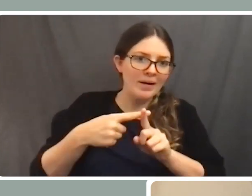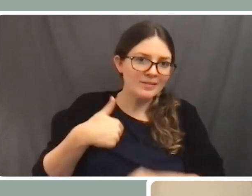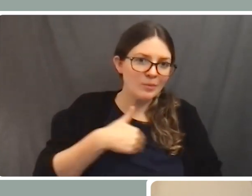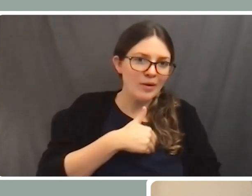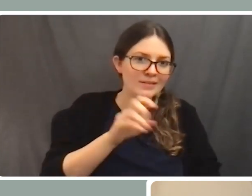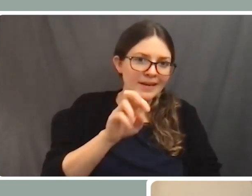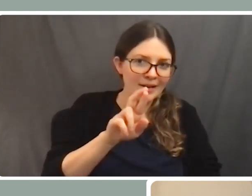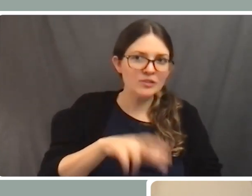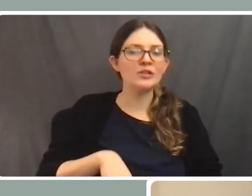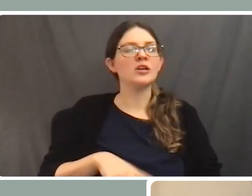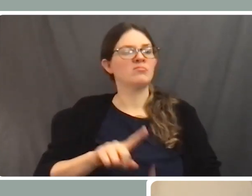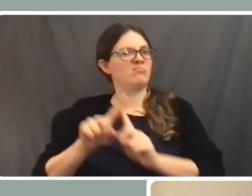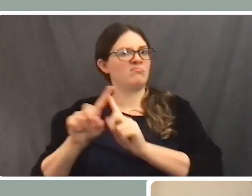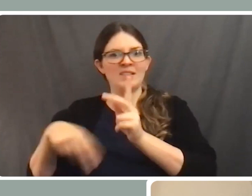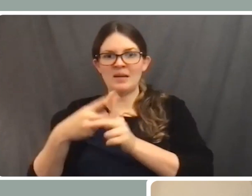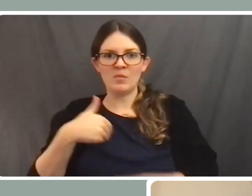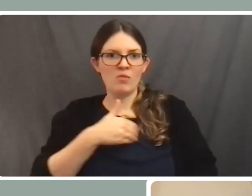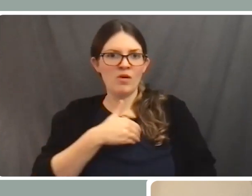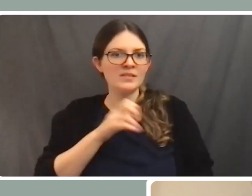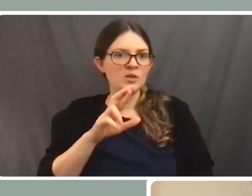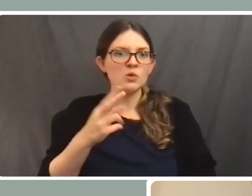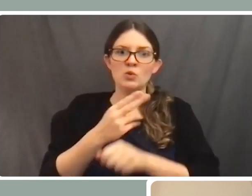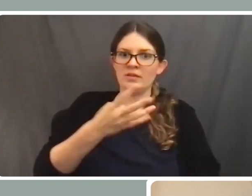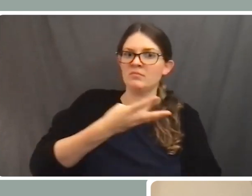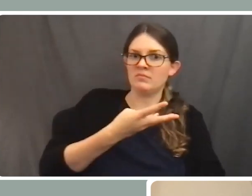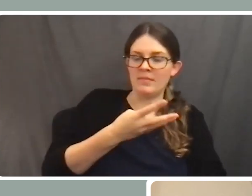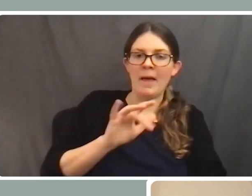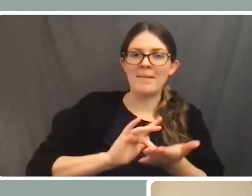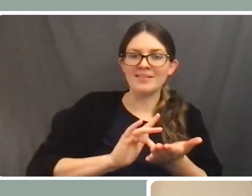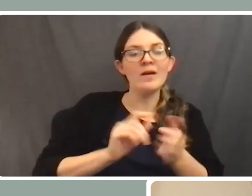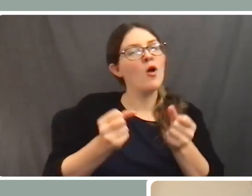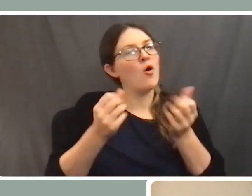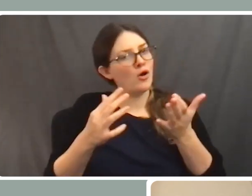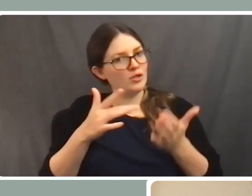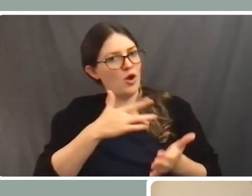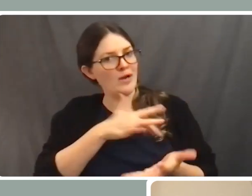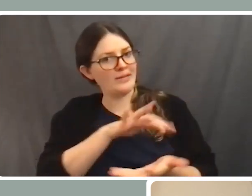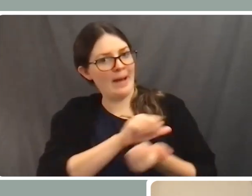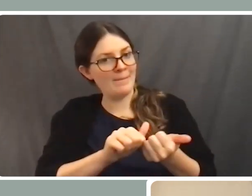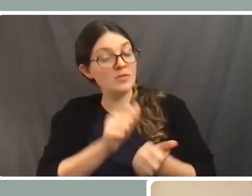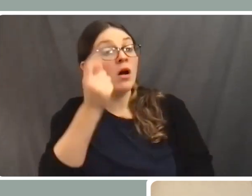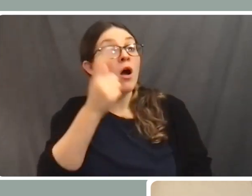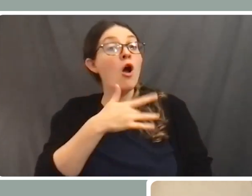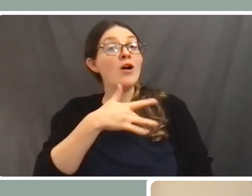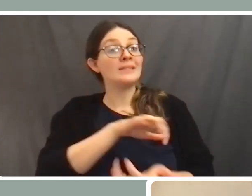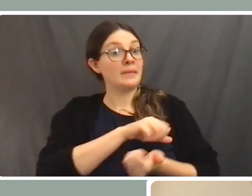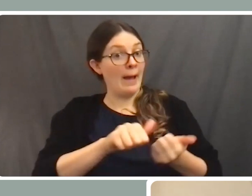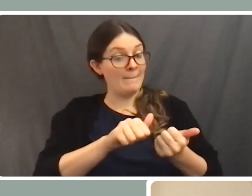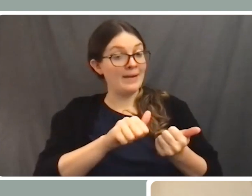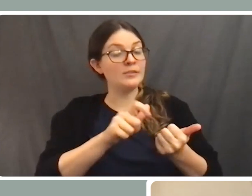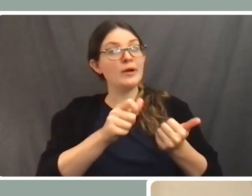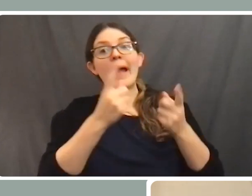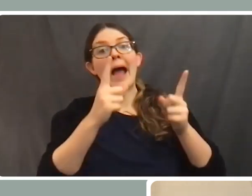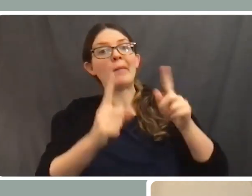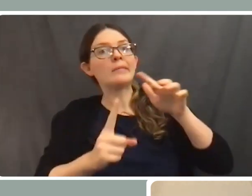subtypes of breast cancer. And that can also be associated with heart damage. And that is a heart damage that can occur 5